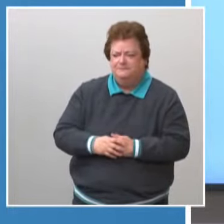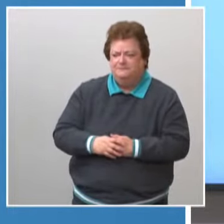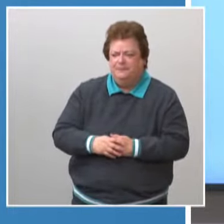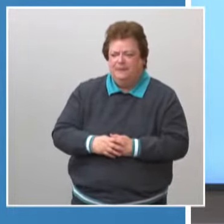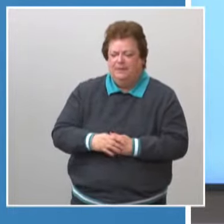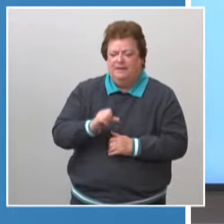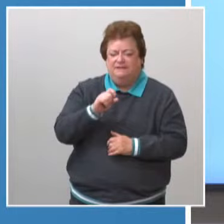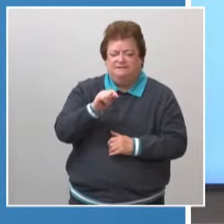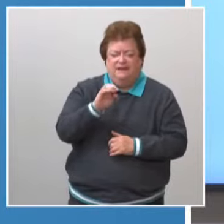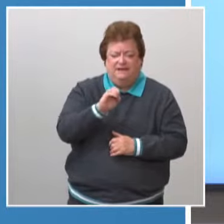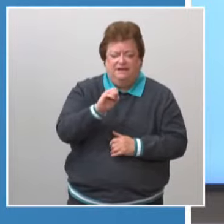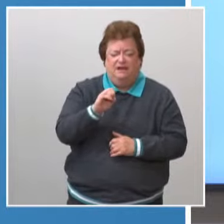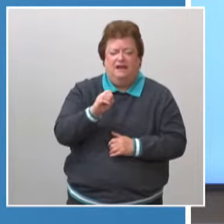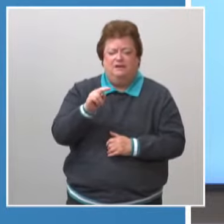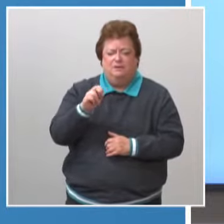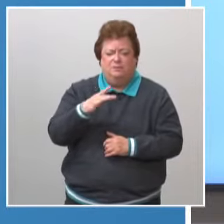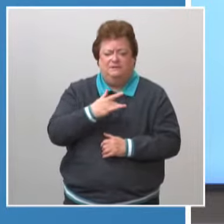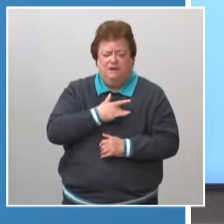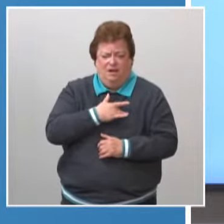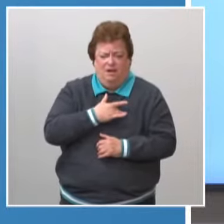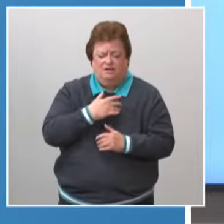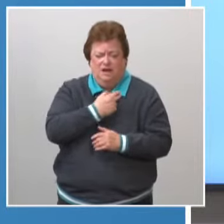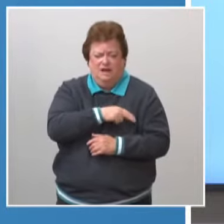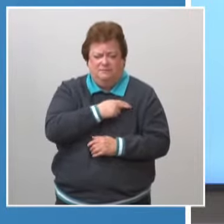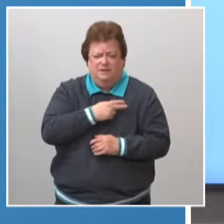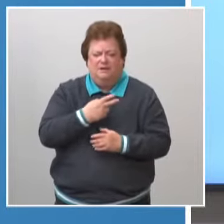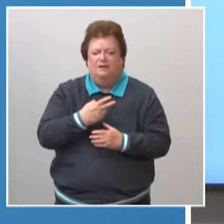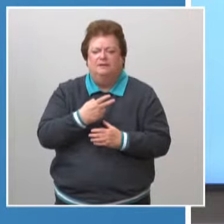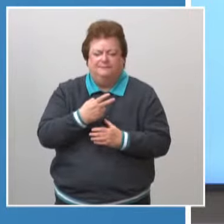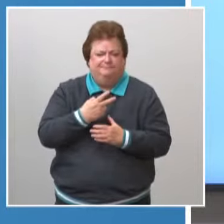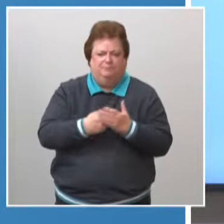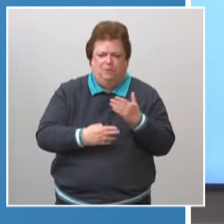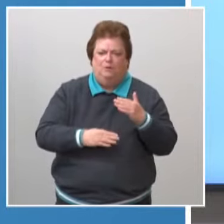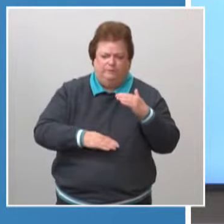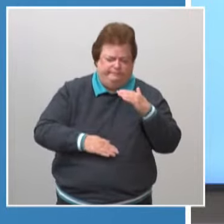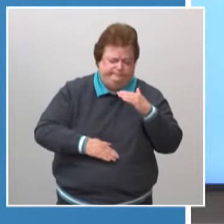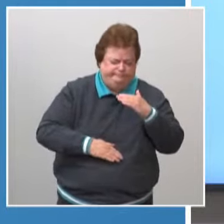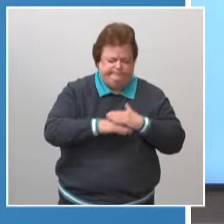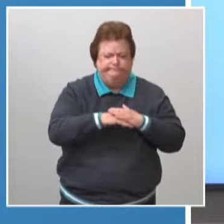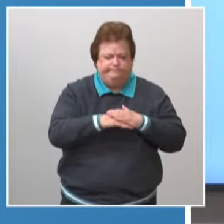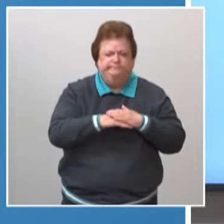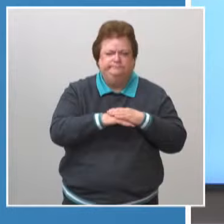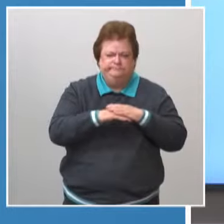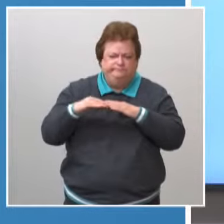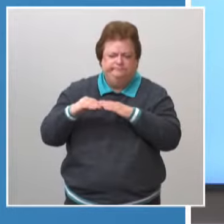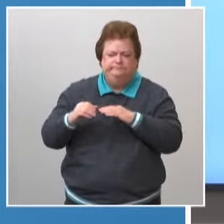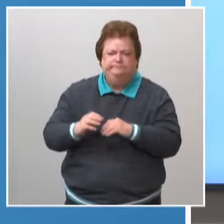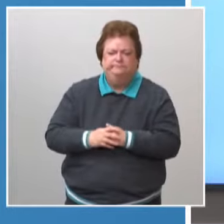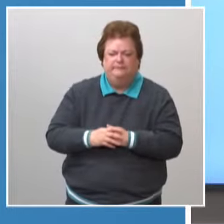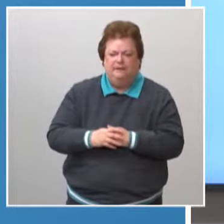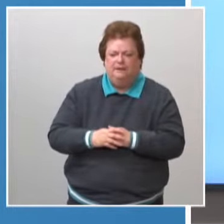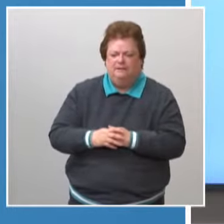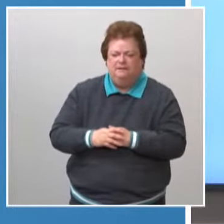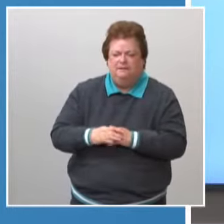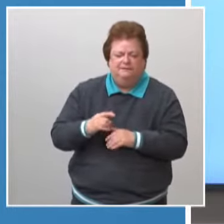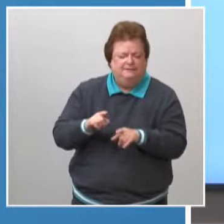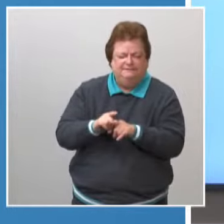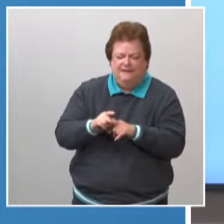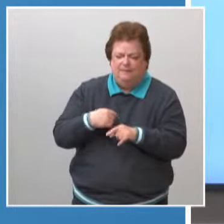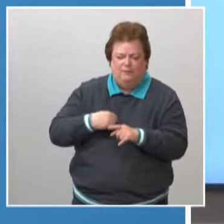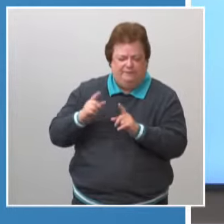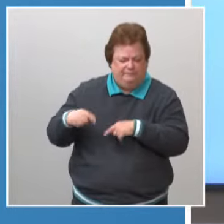St. Elizabeth and Nebraska Heart Hospitals both continue to be stretched thin, as we've talked about in previous press conferences. We